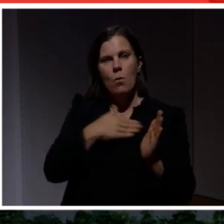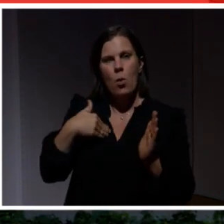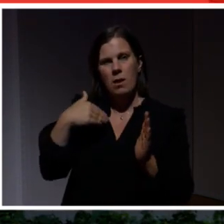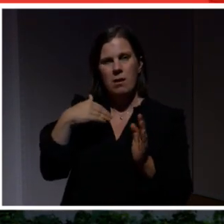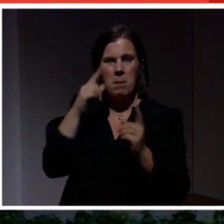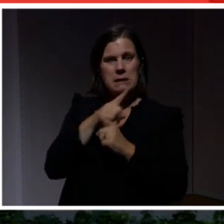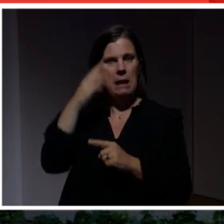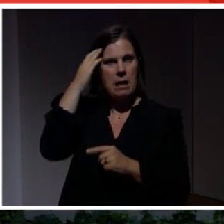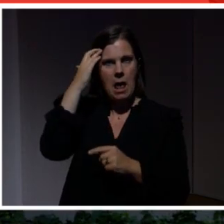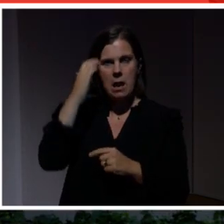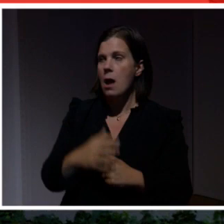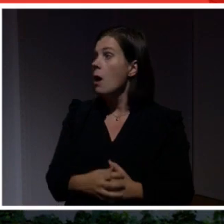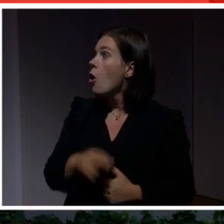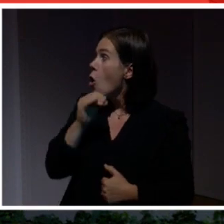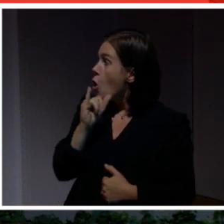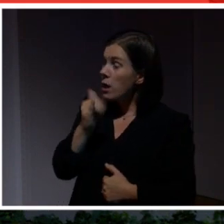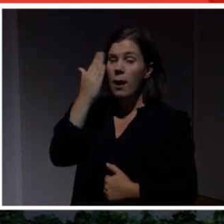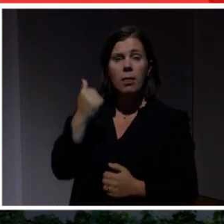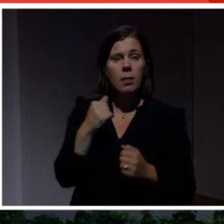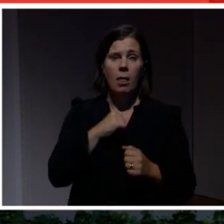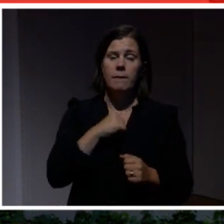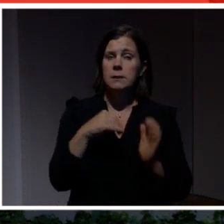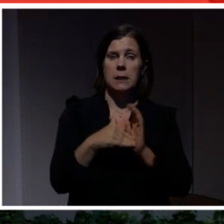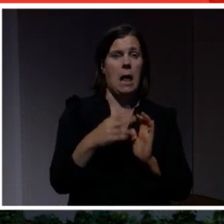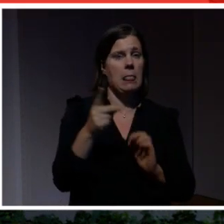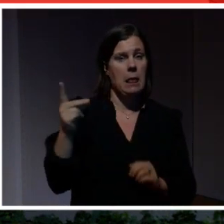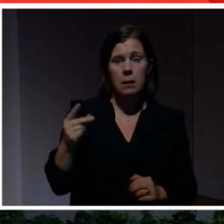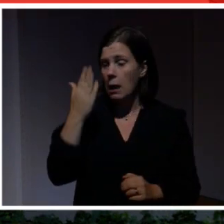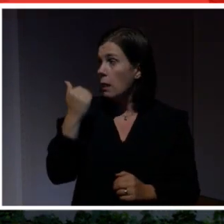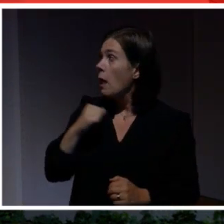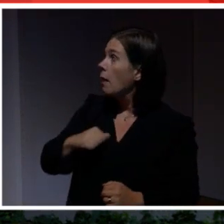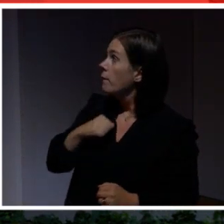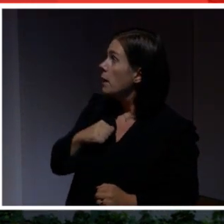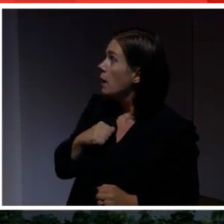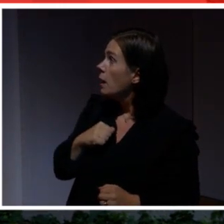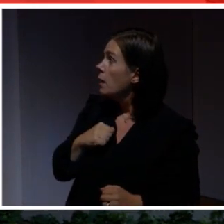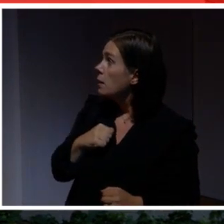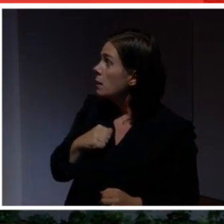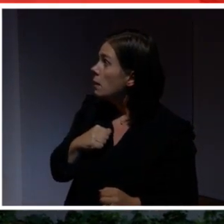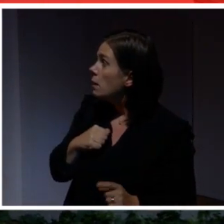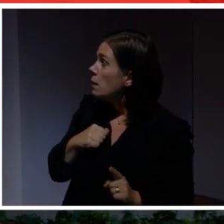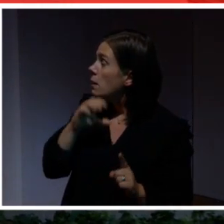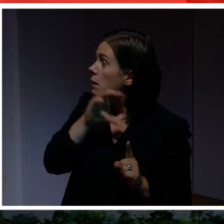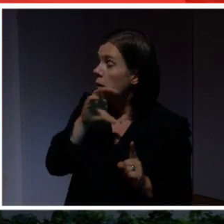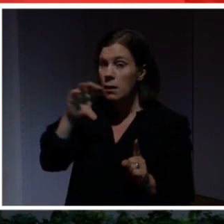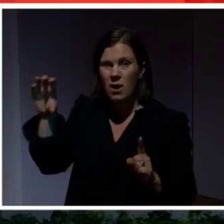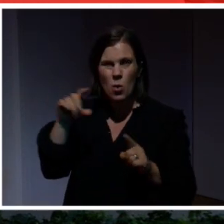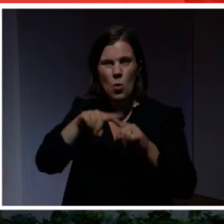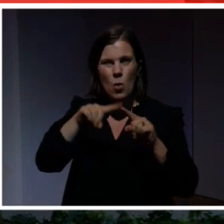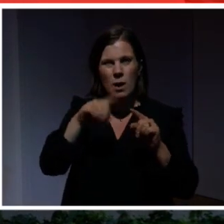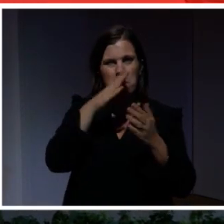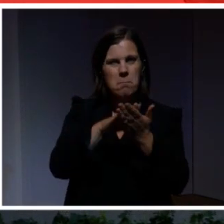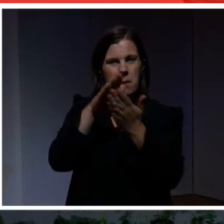intelligence. And AI can be used for many other things. AI, for example, can be used for image annotation. So these are